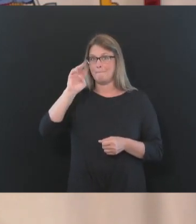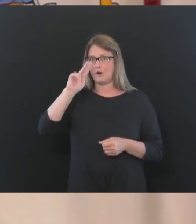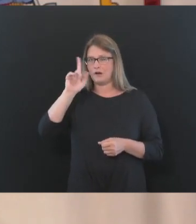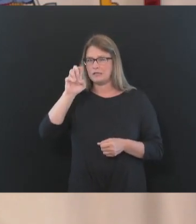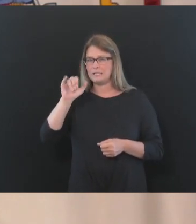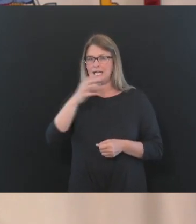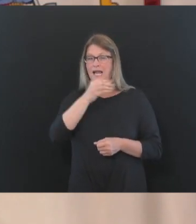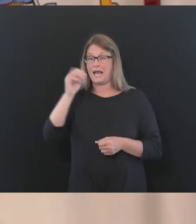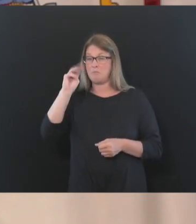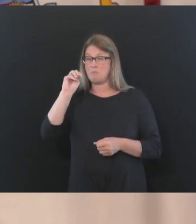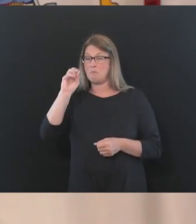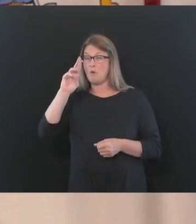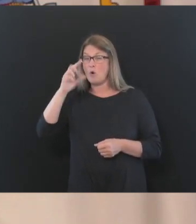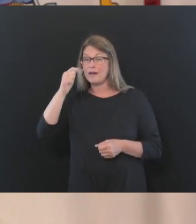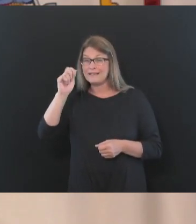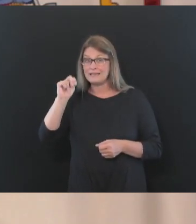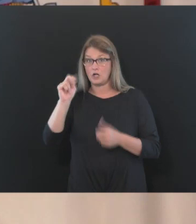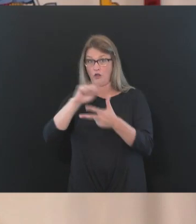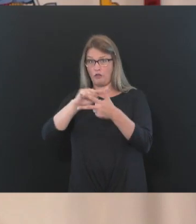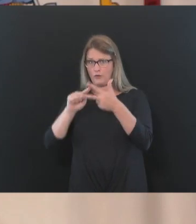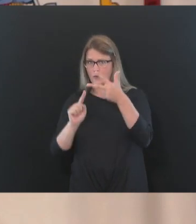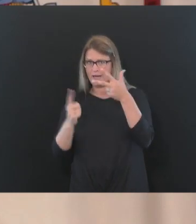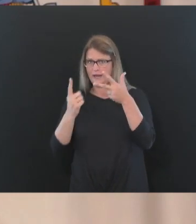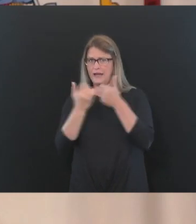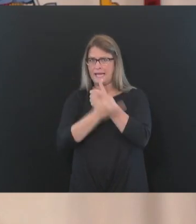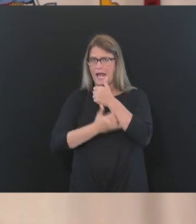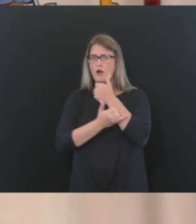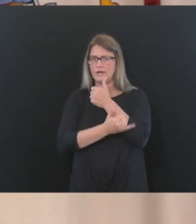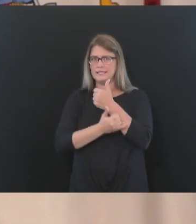and really asked to join those 2 counties.